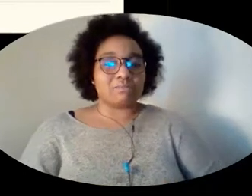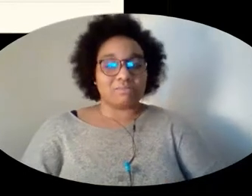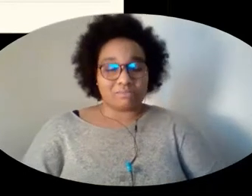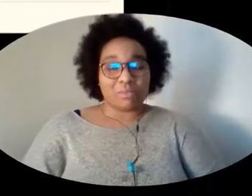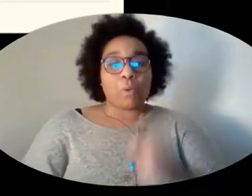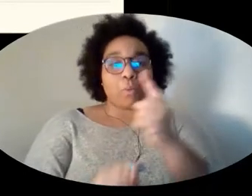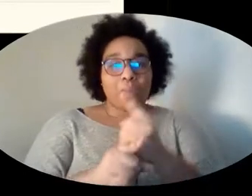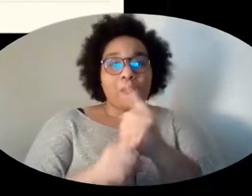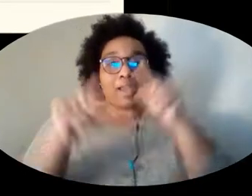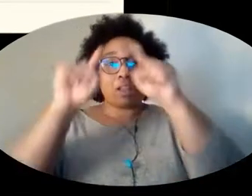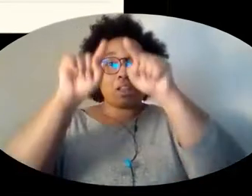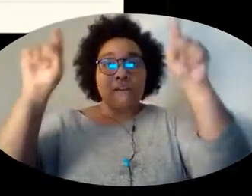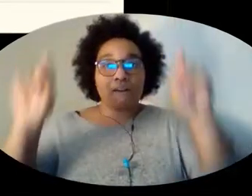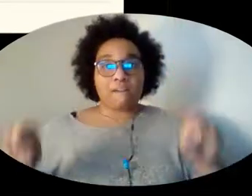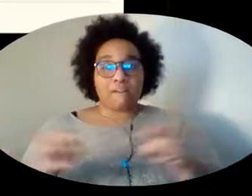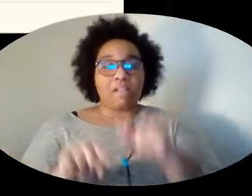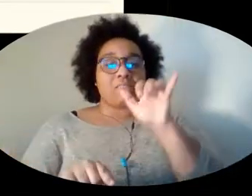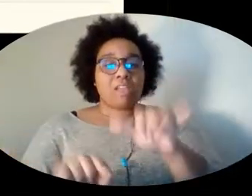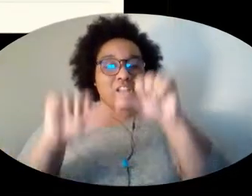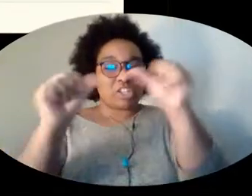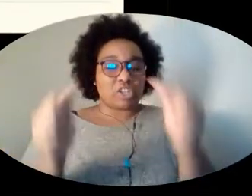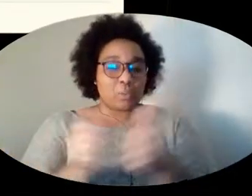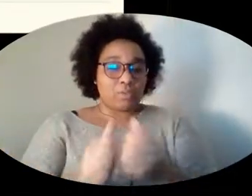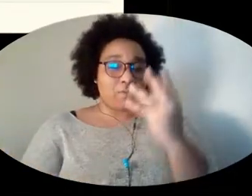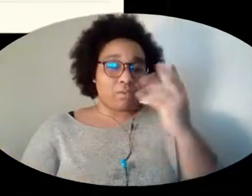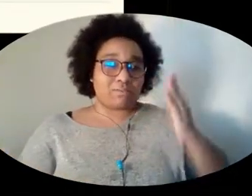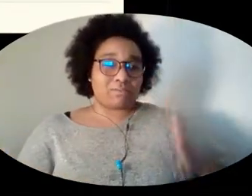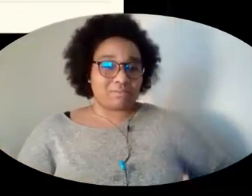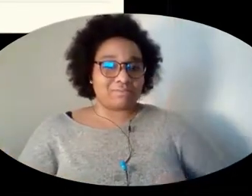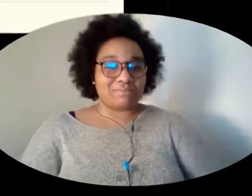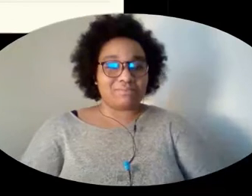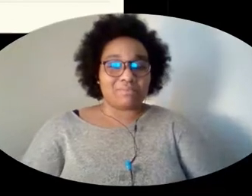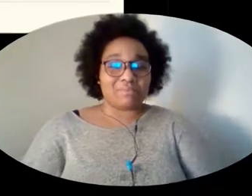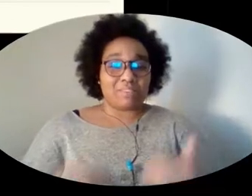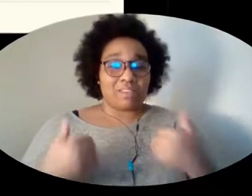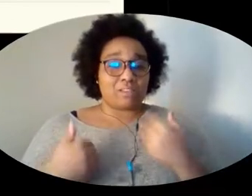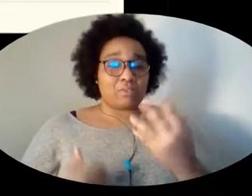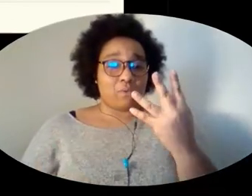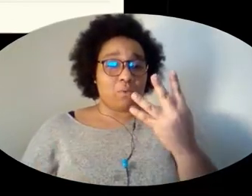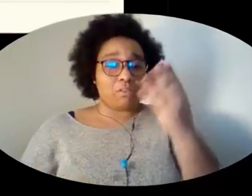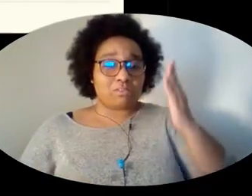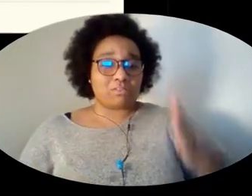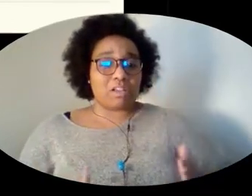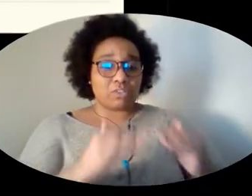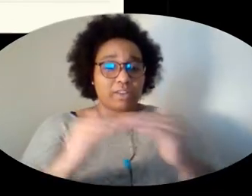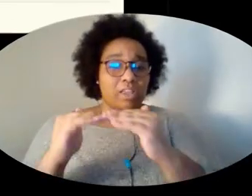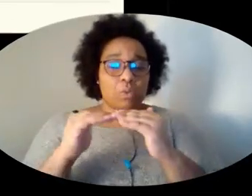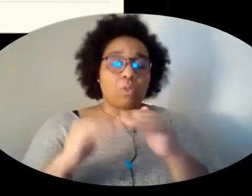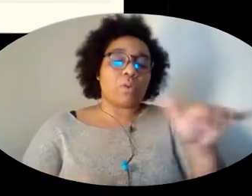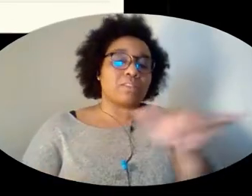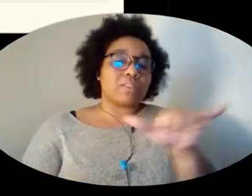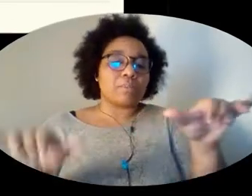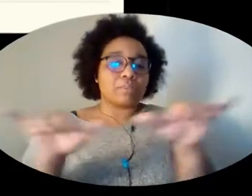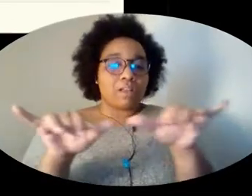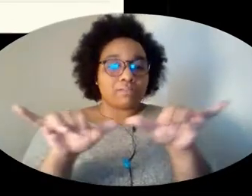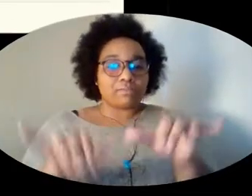right moby a square is a quadrilateral it has four sides that are equal or the same